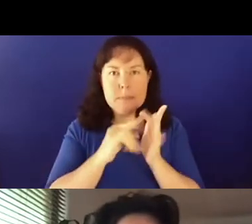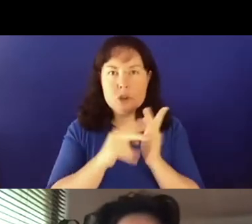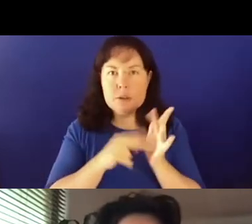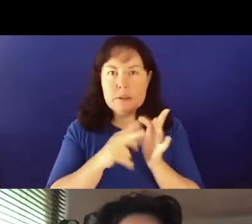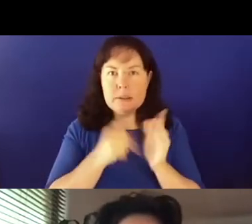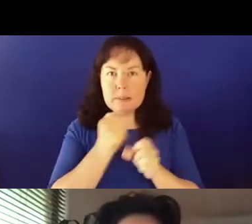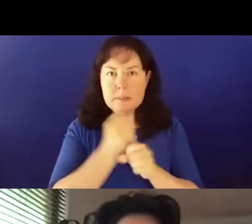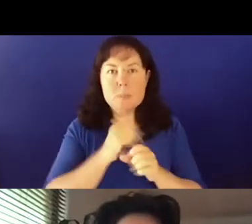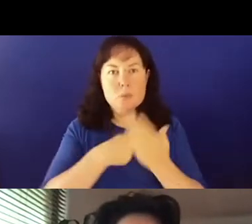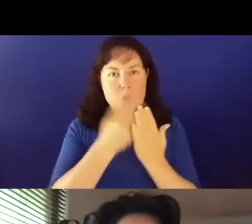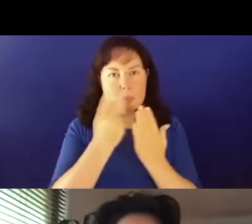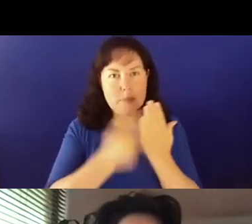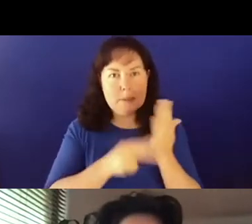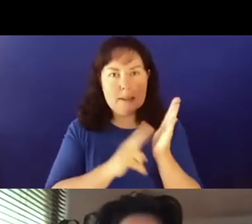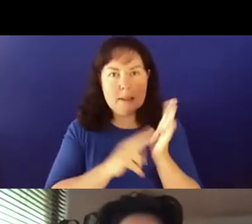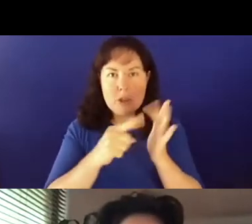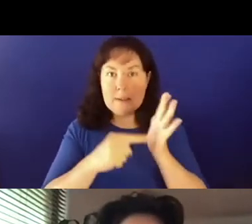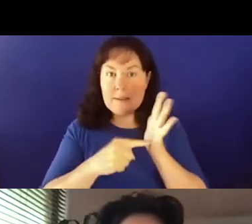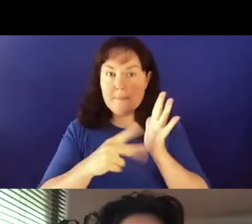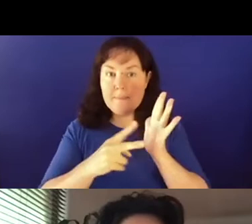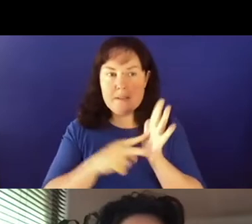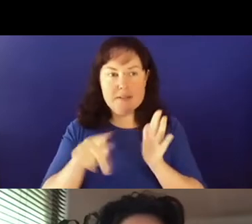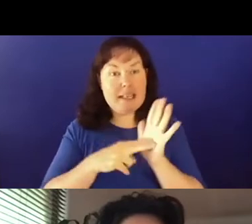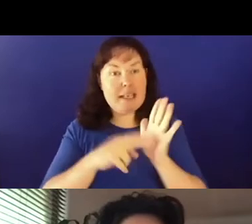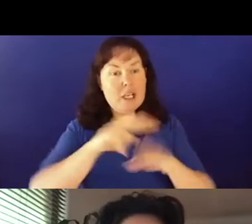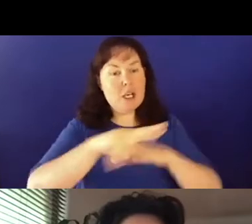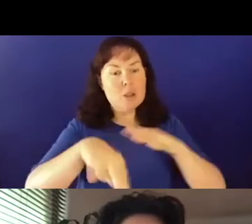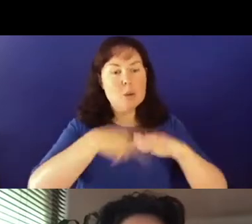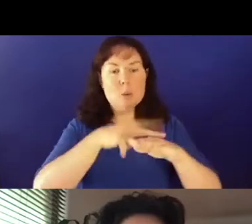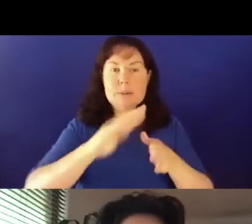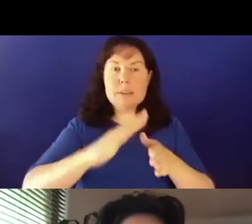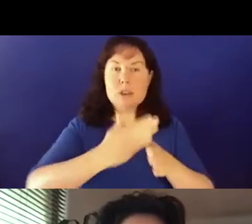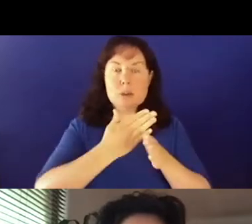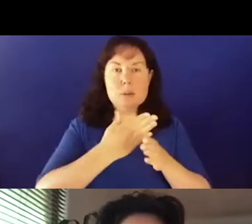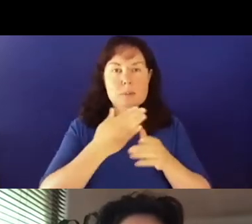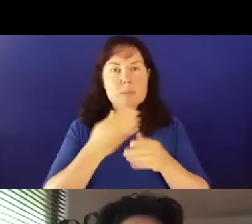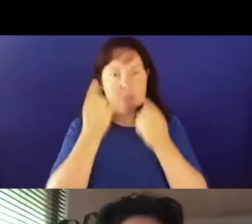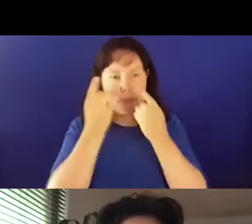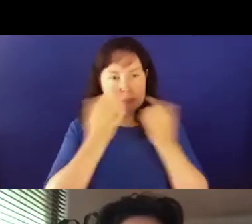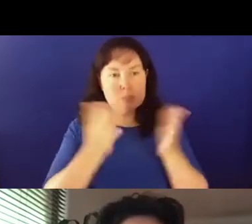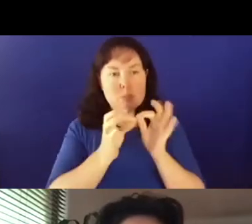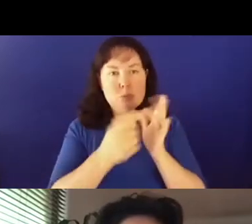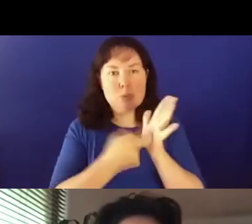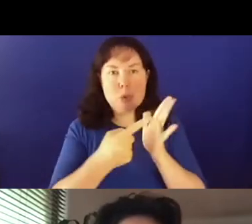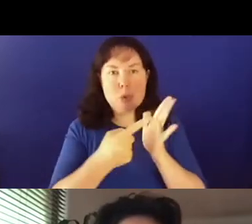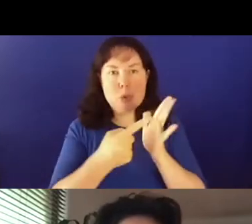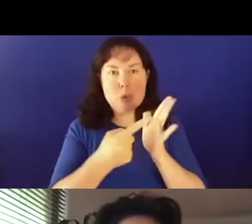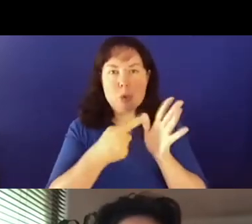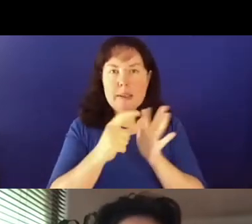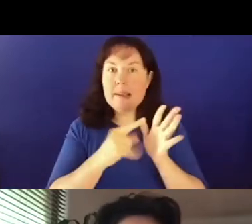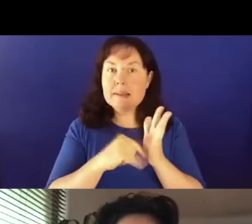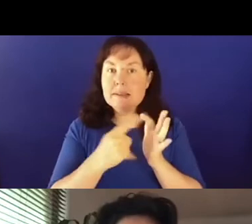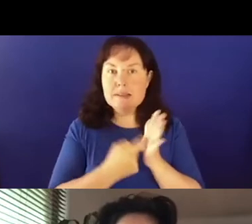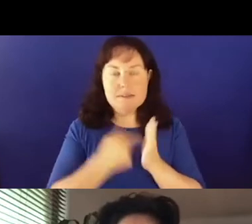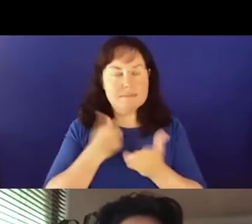Indigenous Broadcaster, and really excited about talking to you about the opportunity of applying for